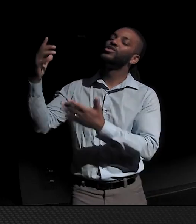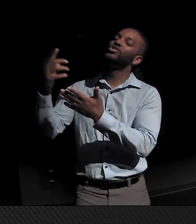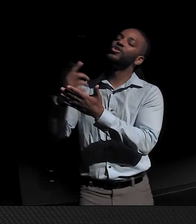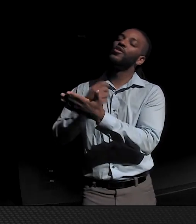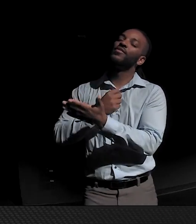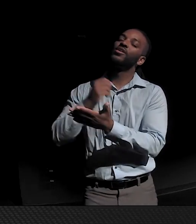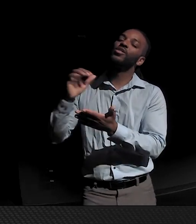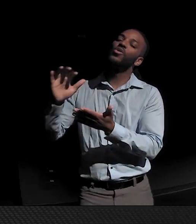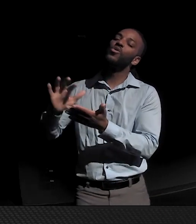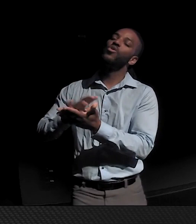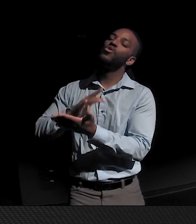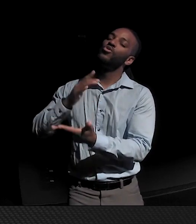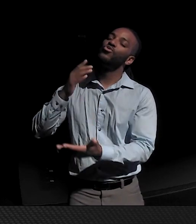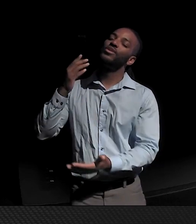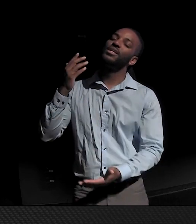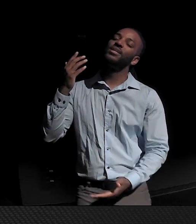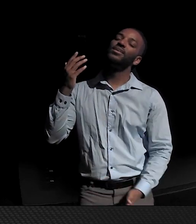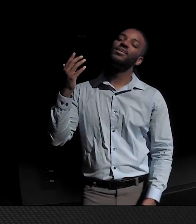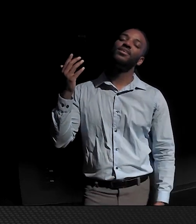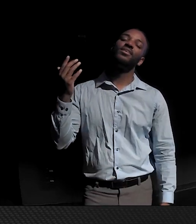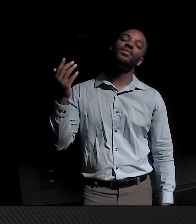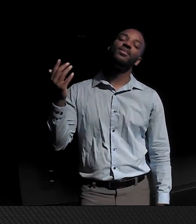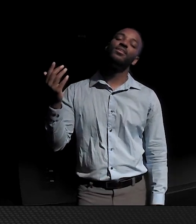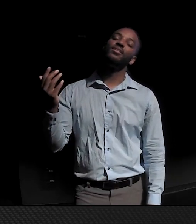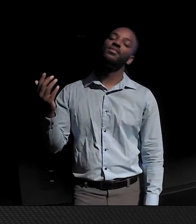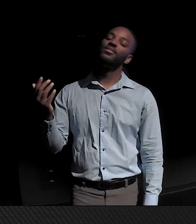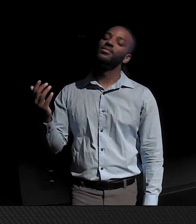You deserve the glory.